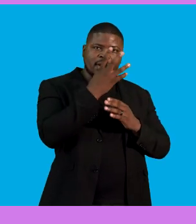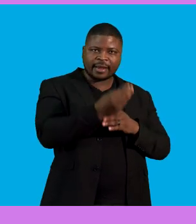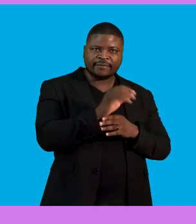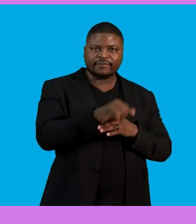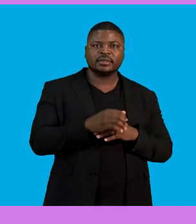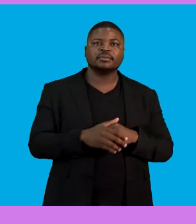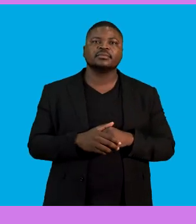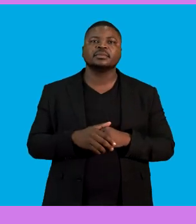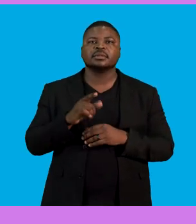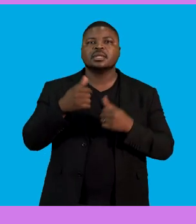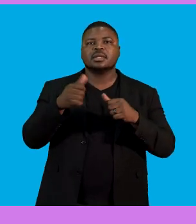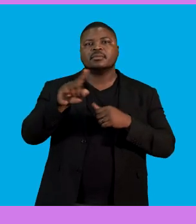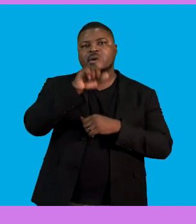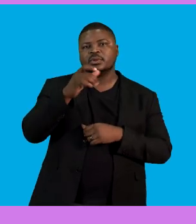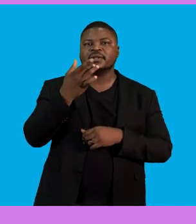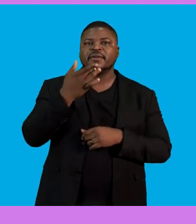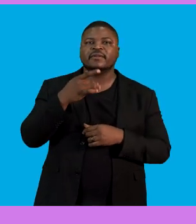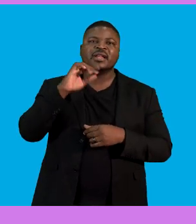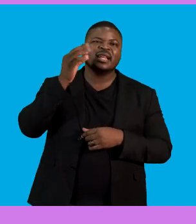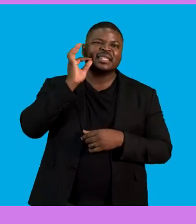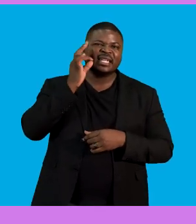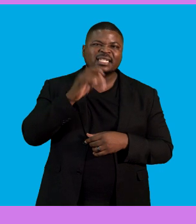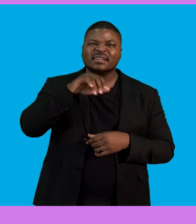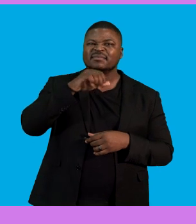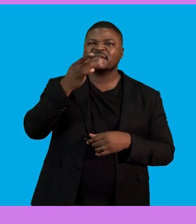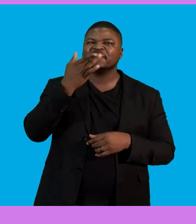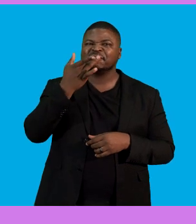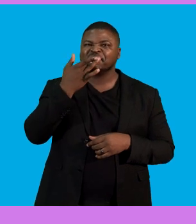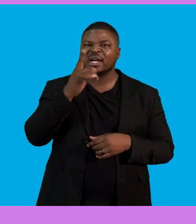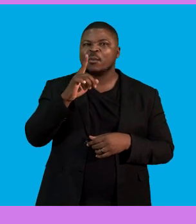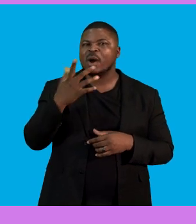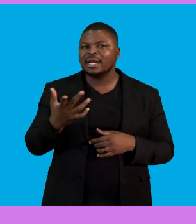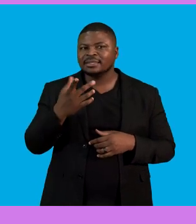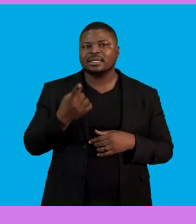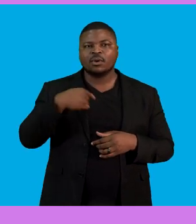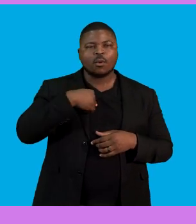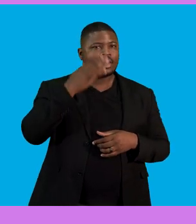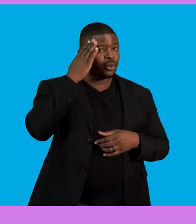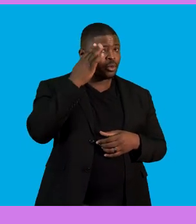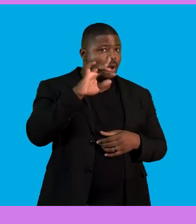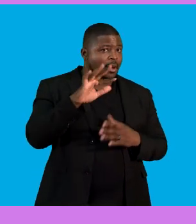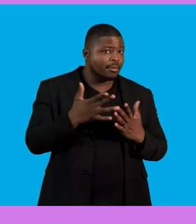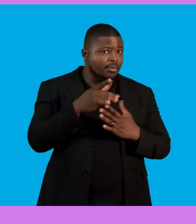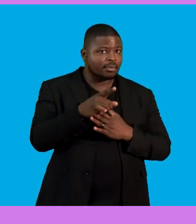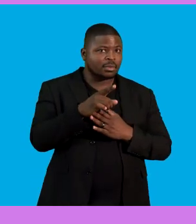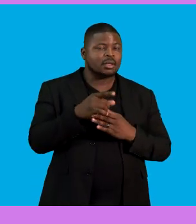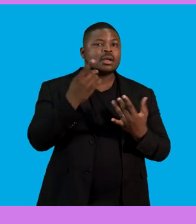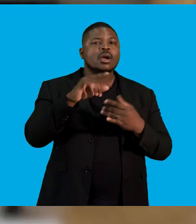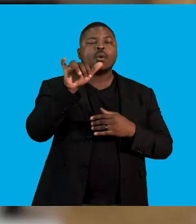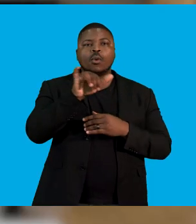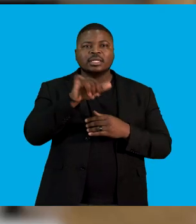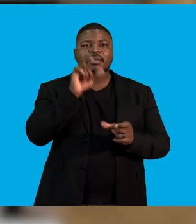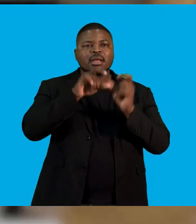candy flavor is the favorite? Explain your answer. How will we know the favorite? Remember, we said the frequency will indicate